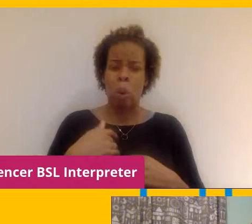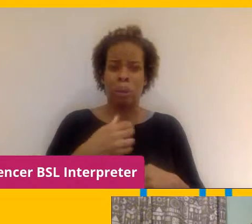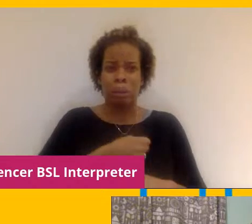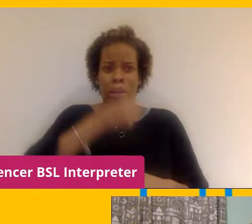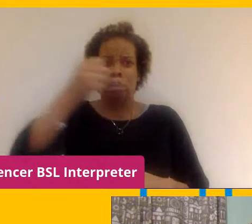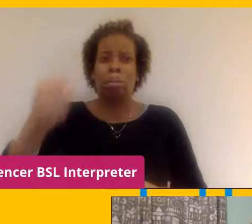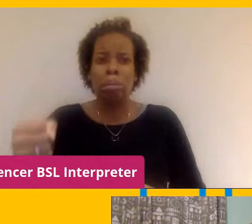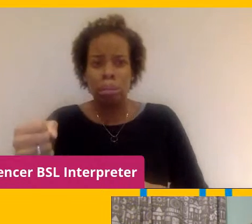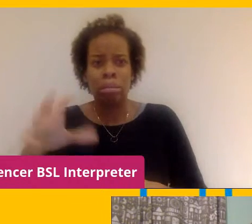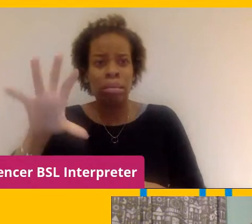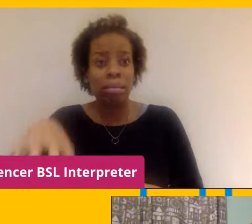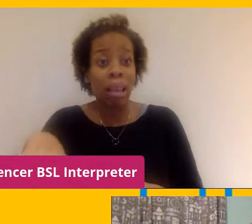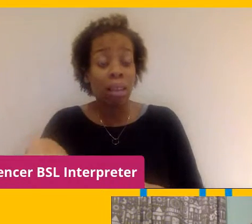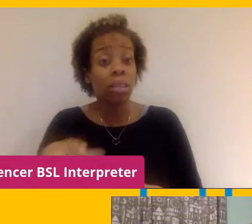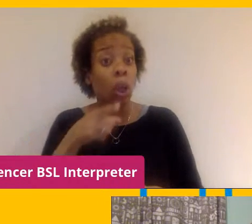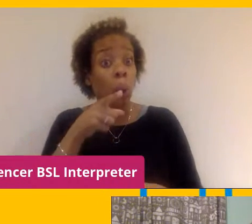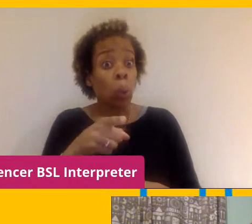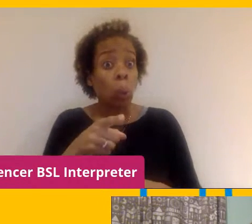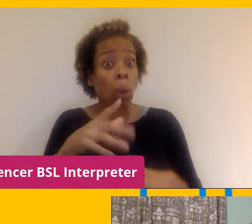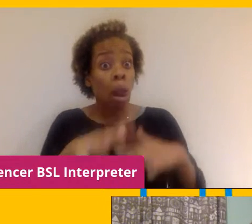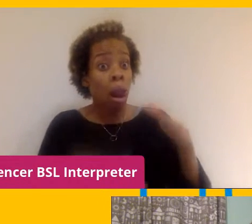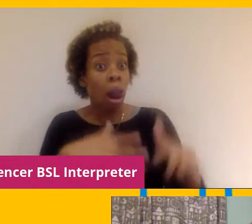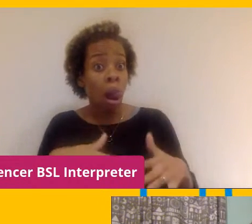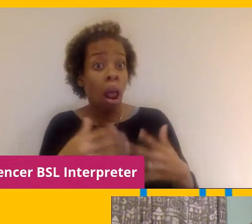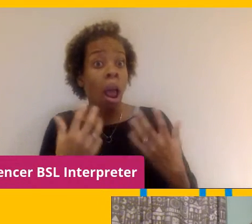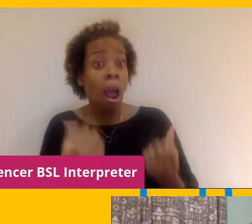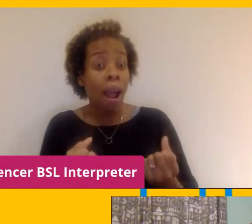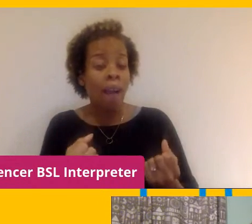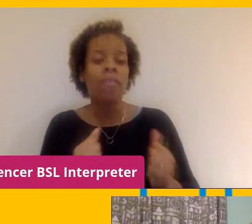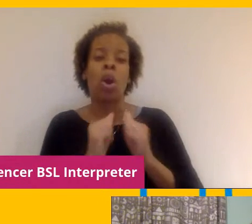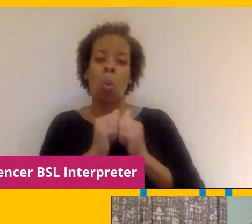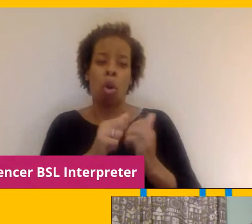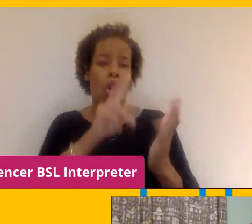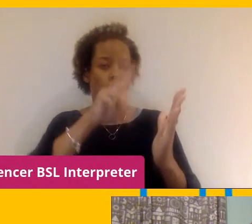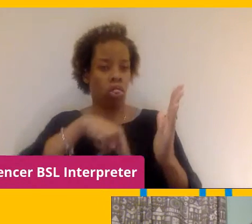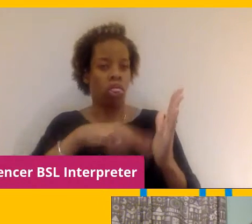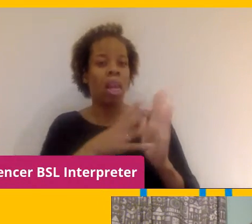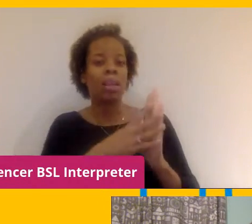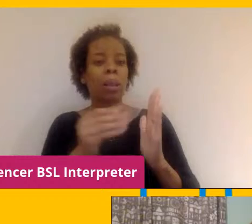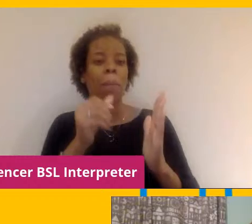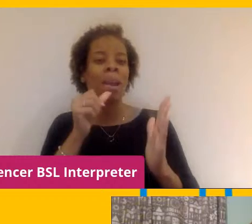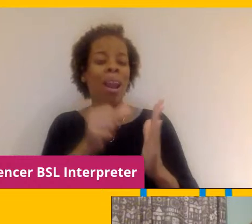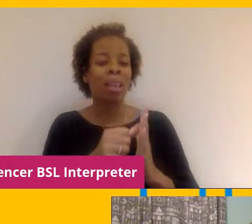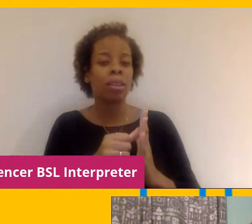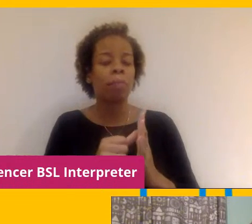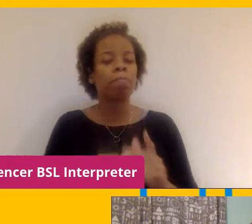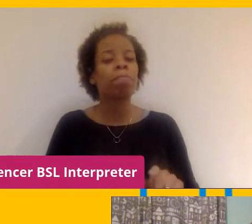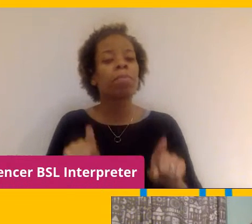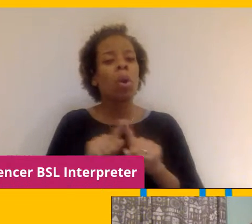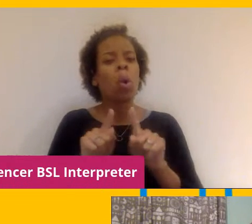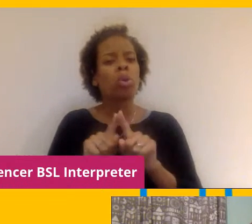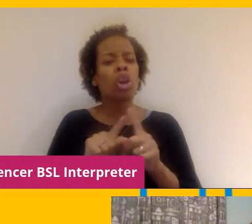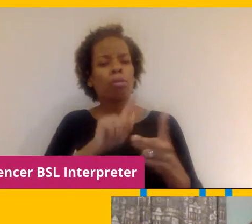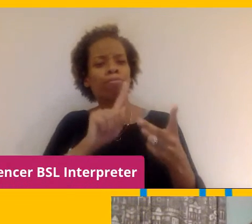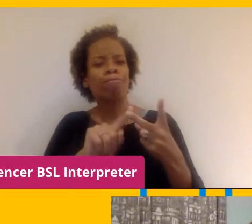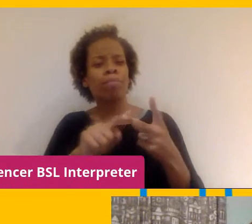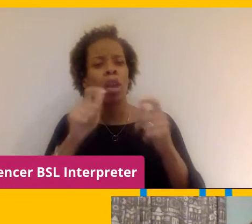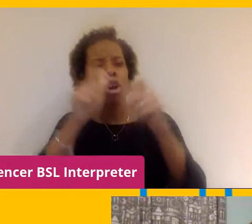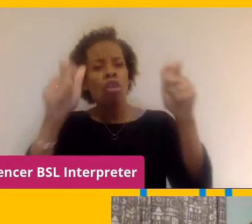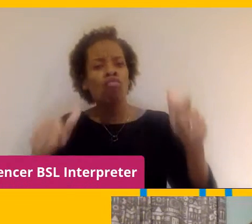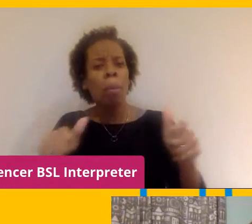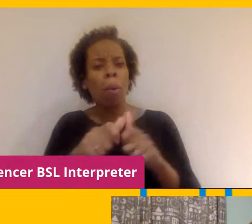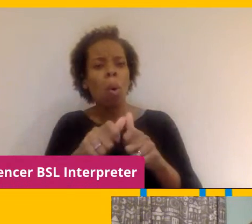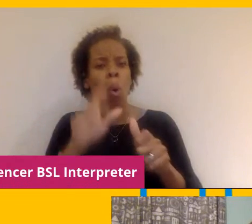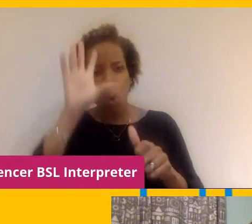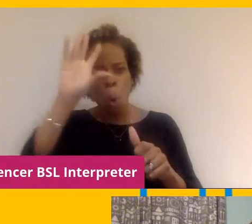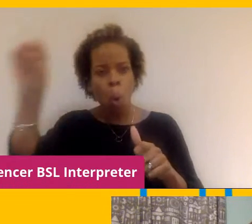that situation, the template letters are really, really useful. And of course, the reporting tools as well. If you